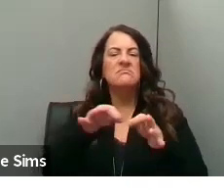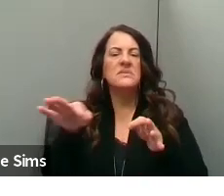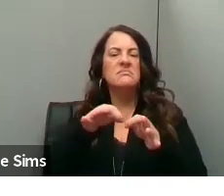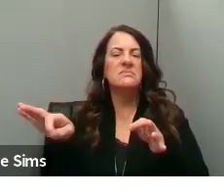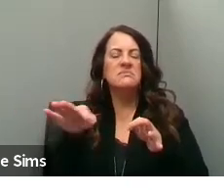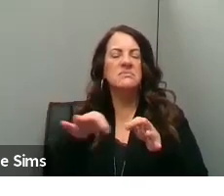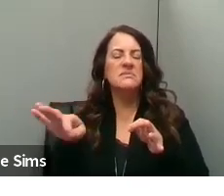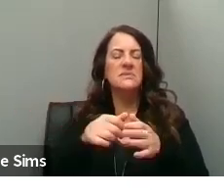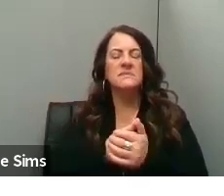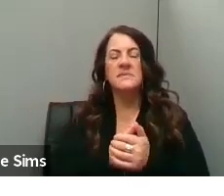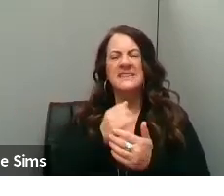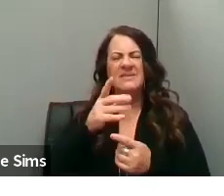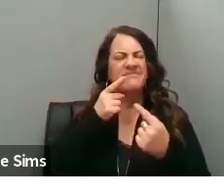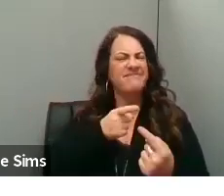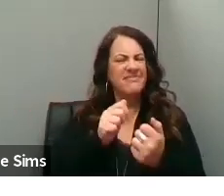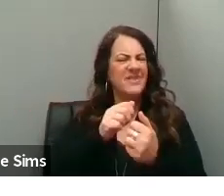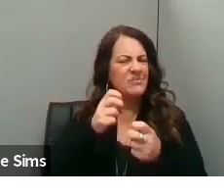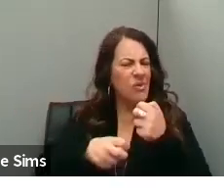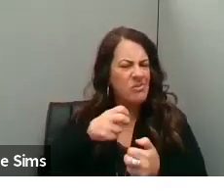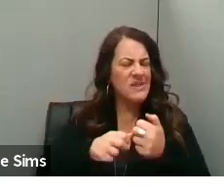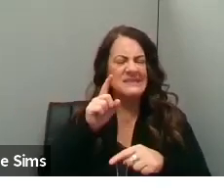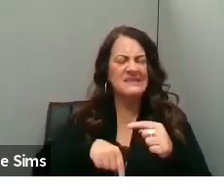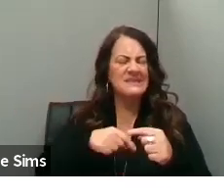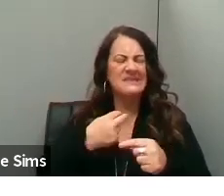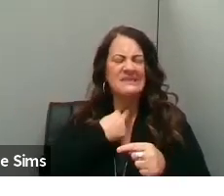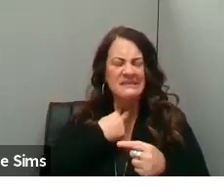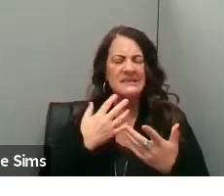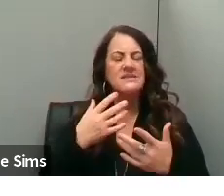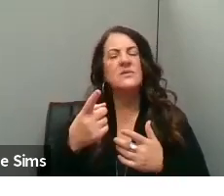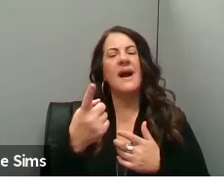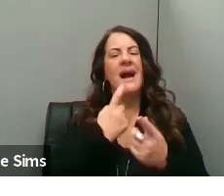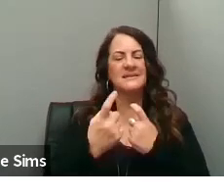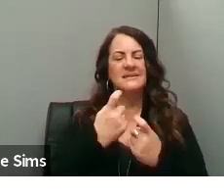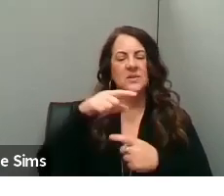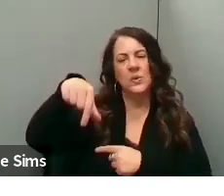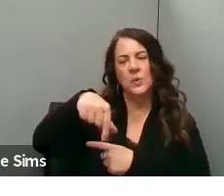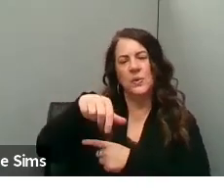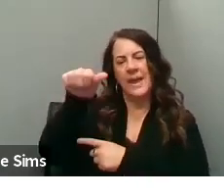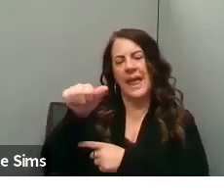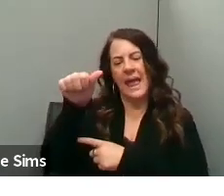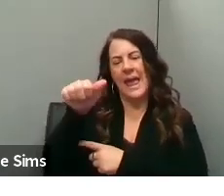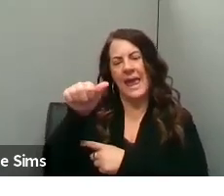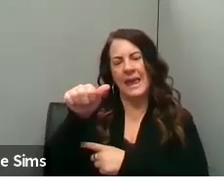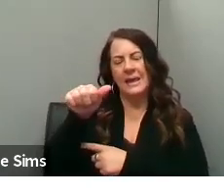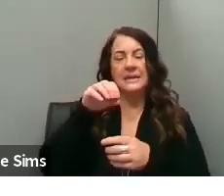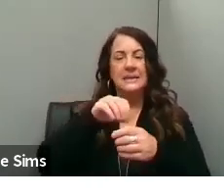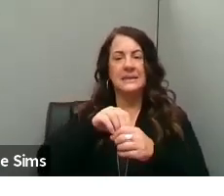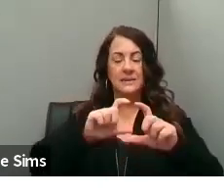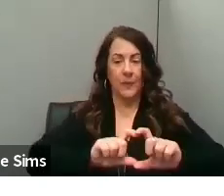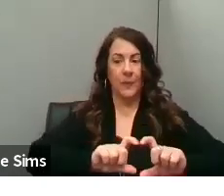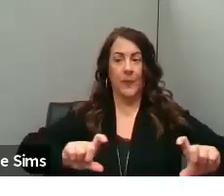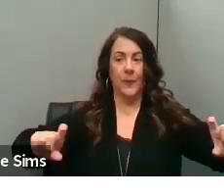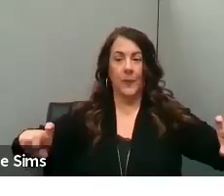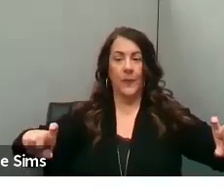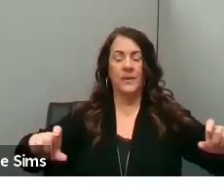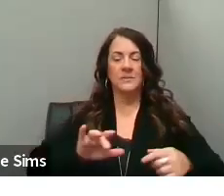with any of these features, please let us know in the Q&A. The Q&A icon appears towards the center of the toolbar at the